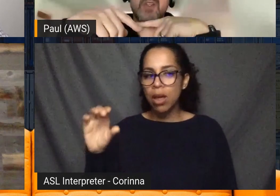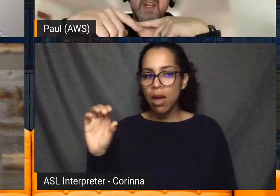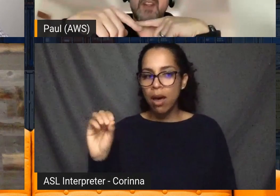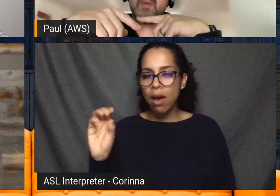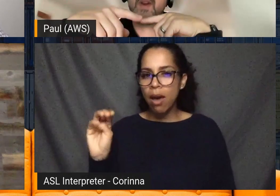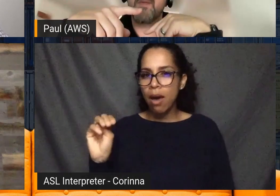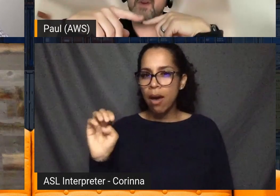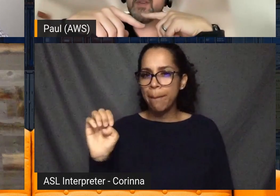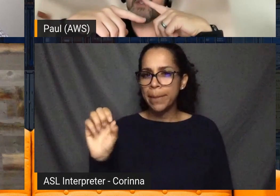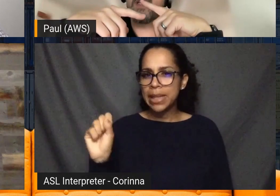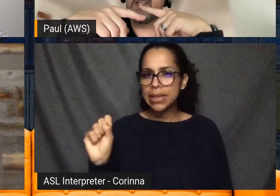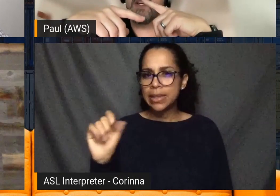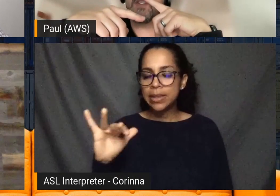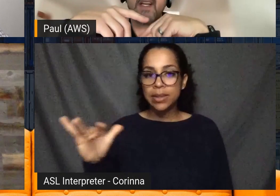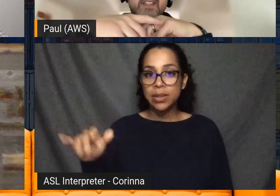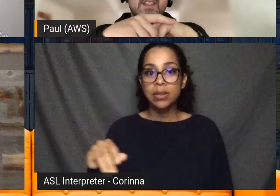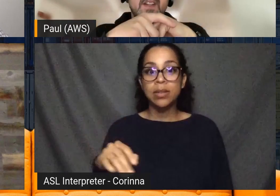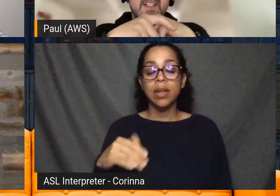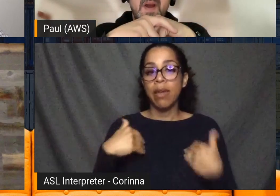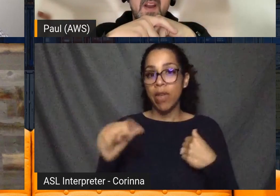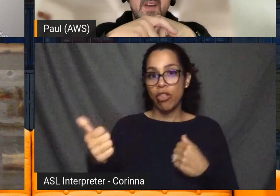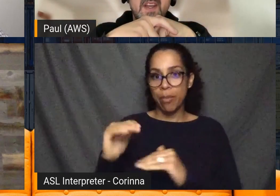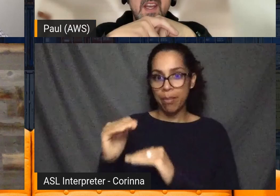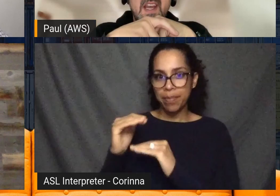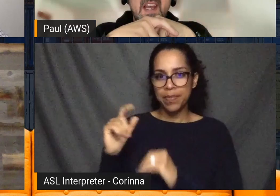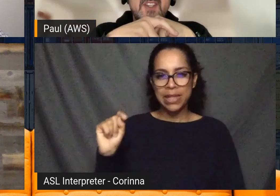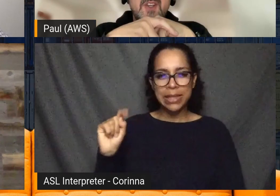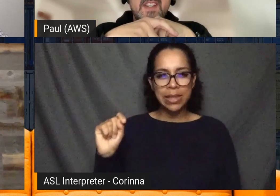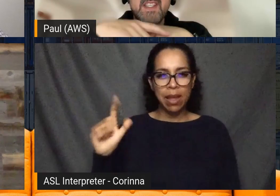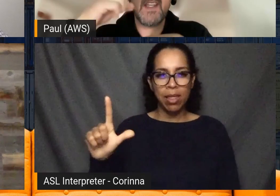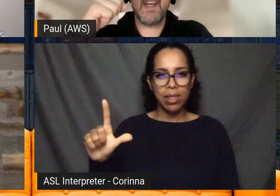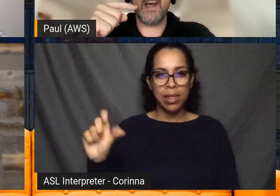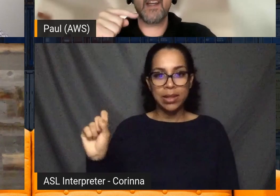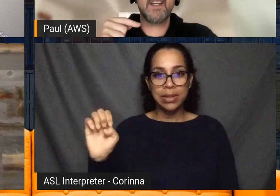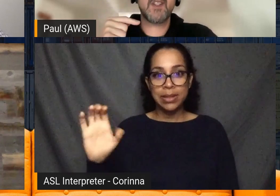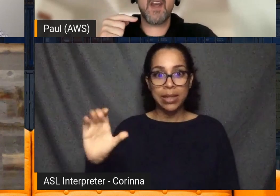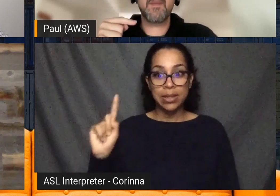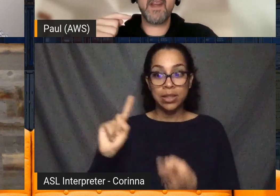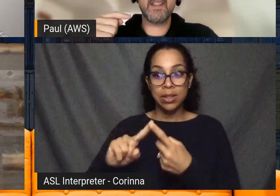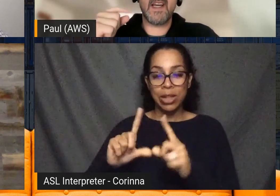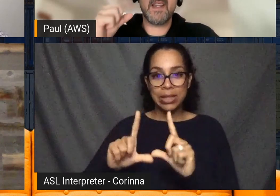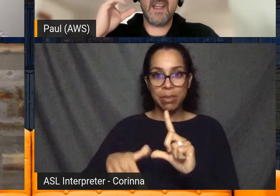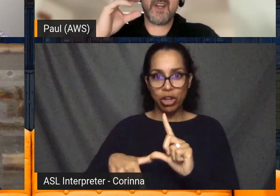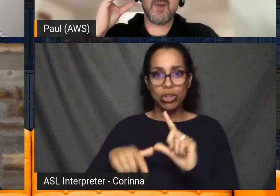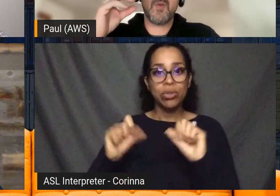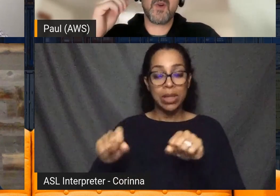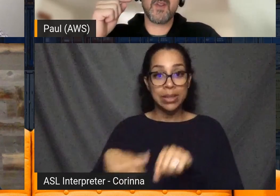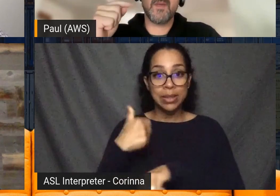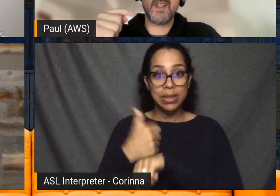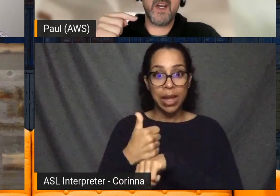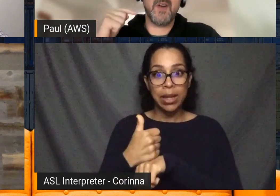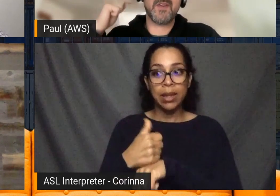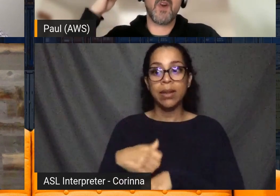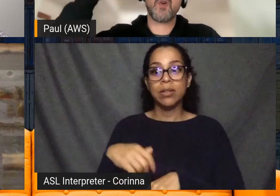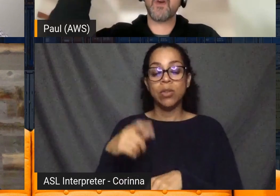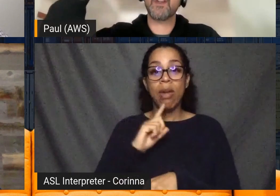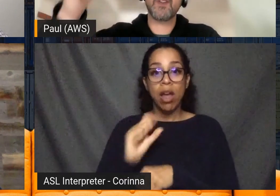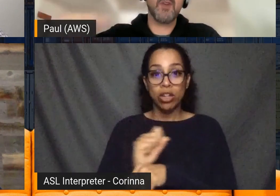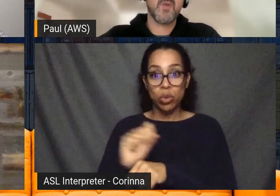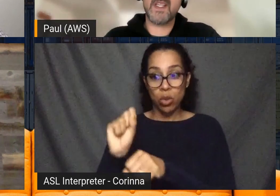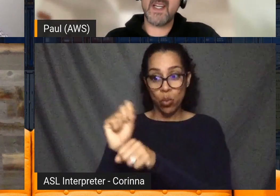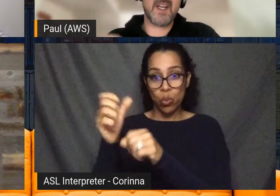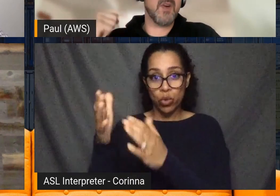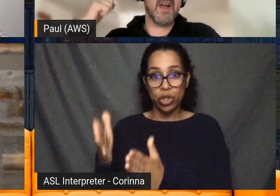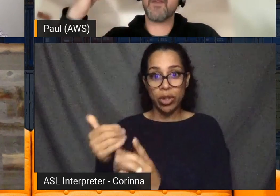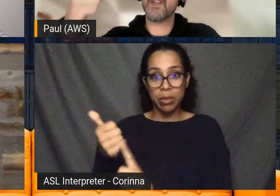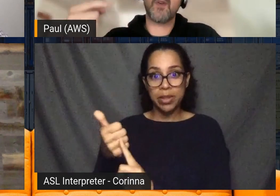so there's another parameter, which is TTL seconds until expired. And so you can set that. So that means that the actual workers themselves are going